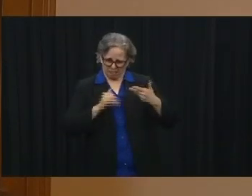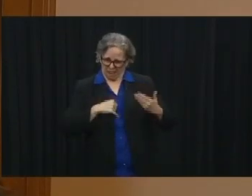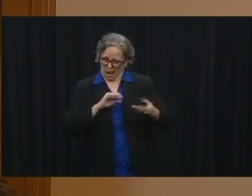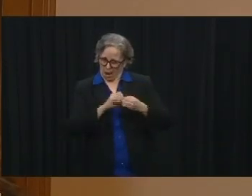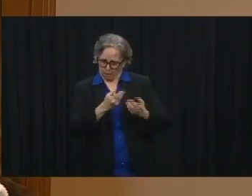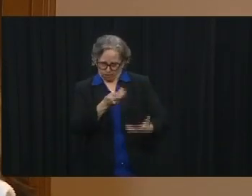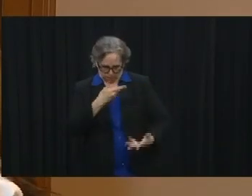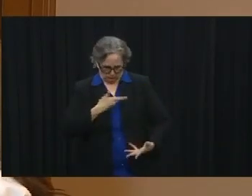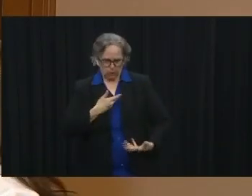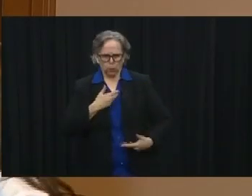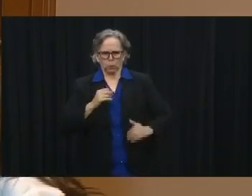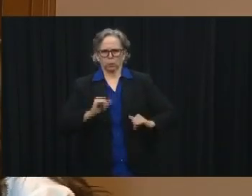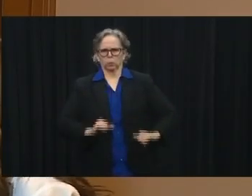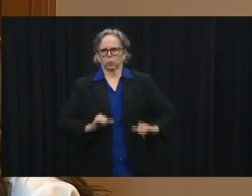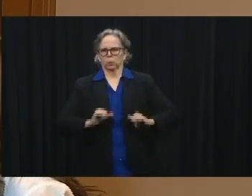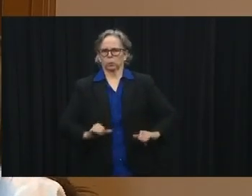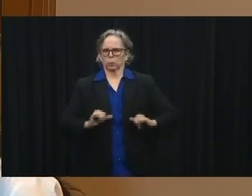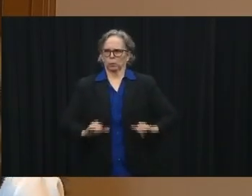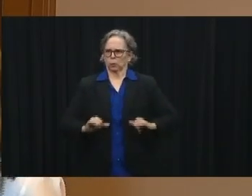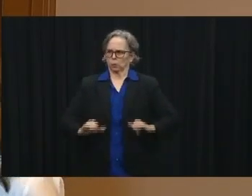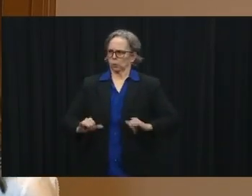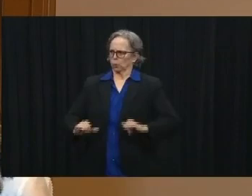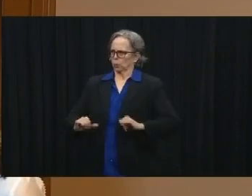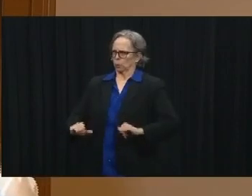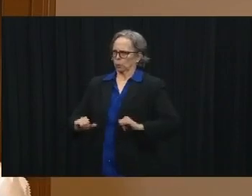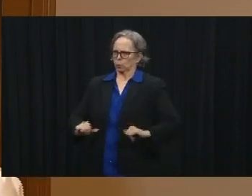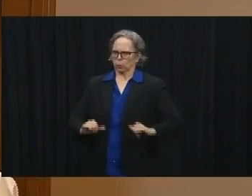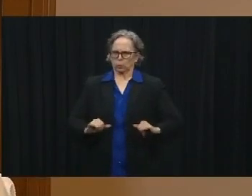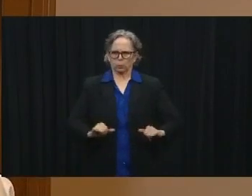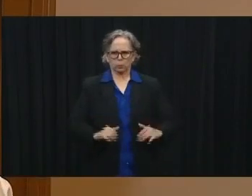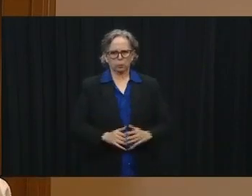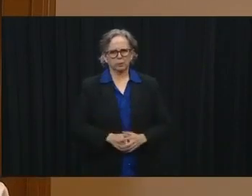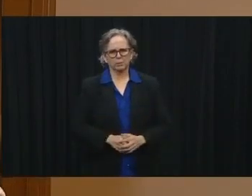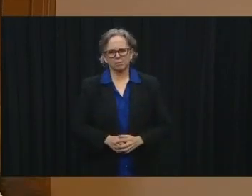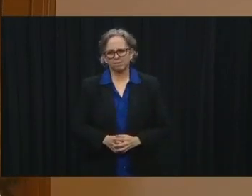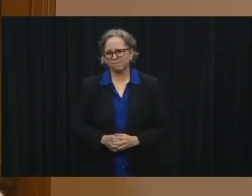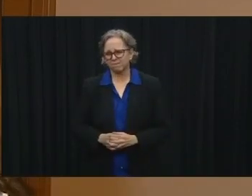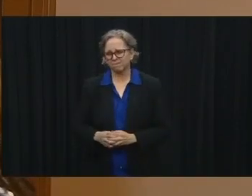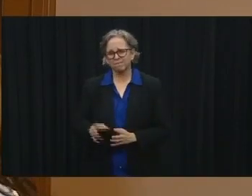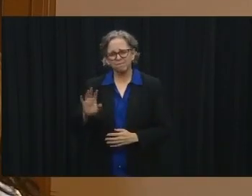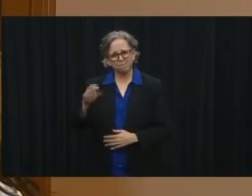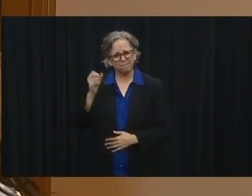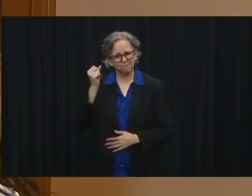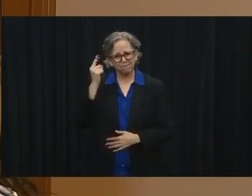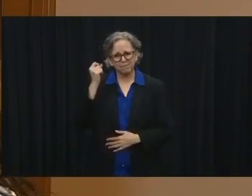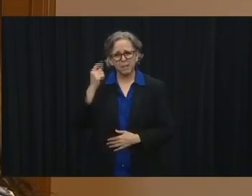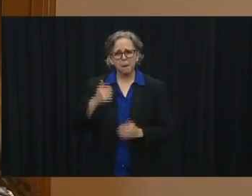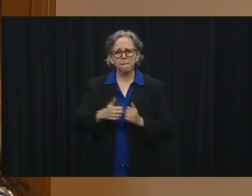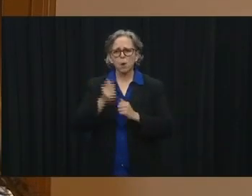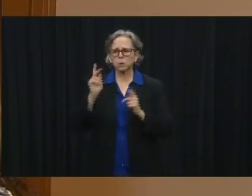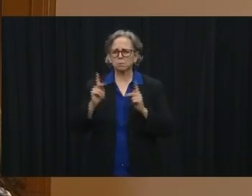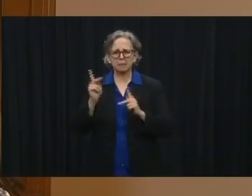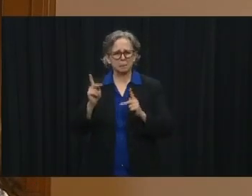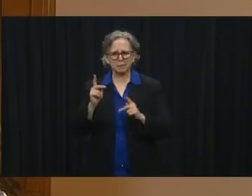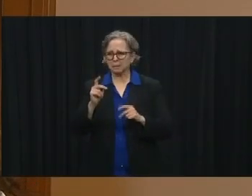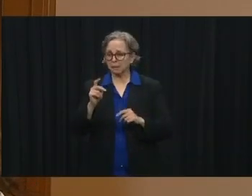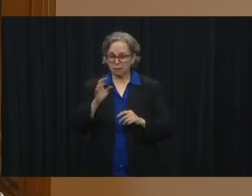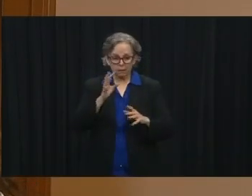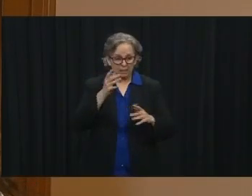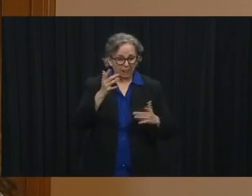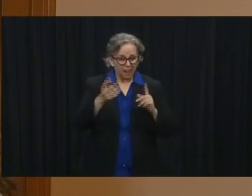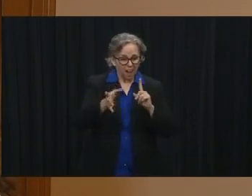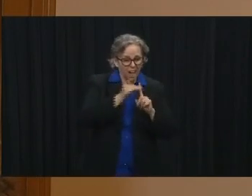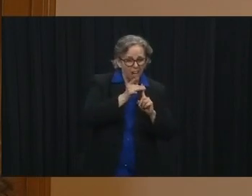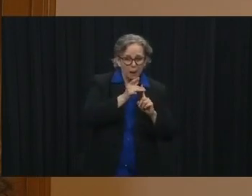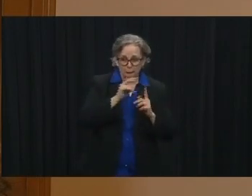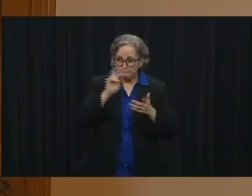So once again, we are knowing that most people will not be hospitalized, but in Ohio, we're seeing a